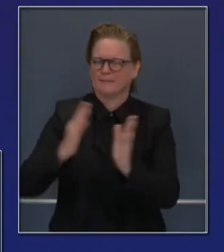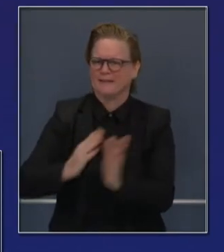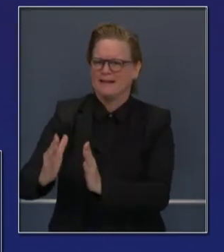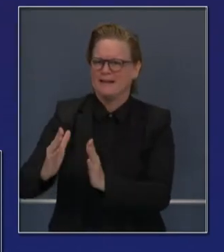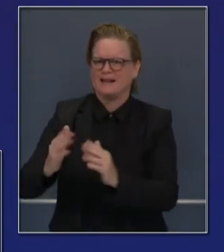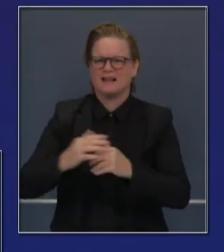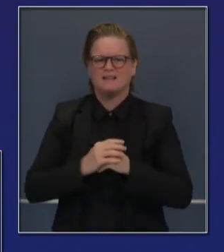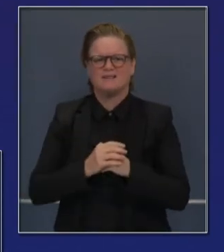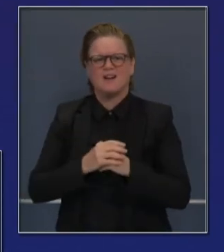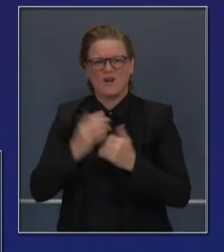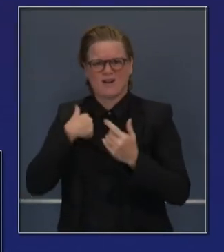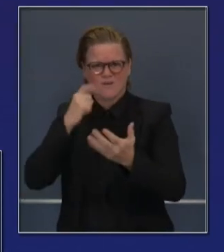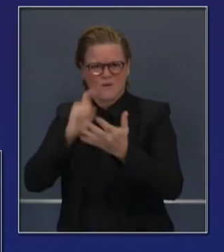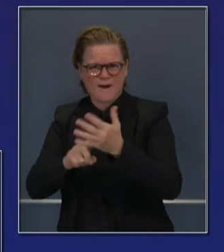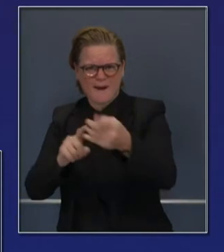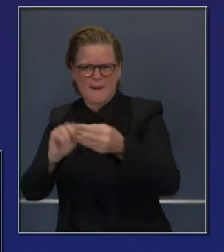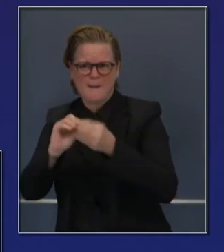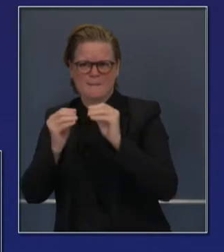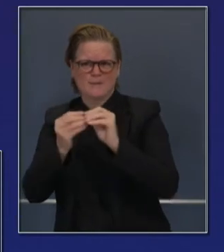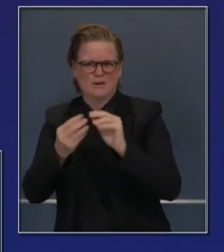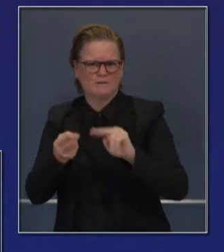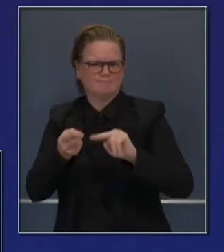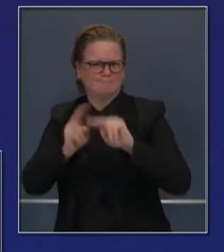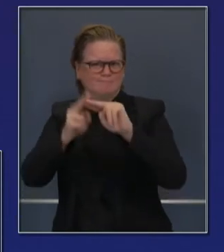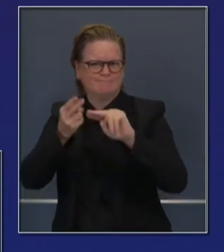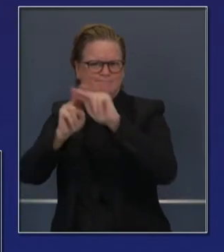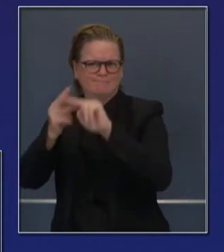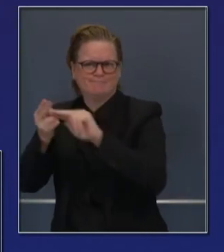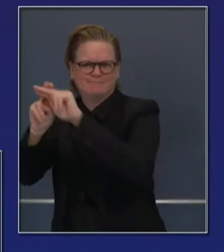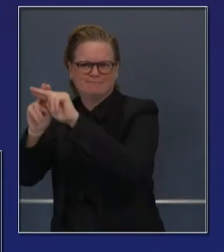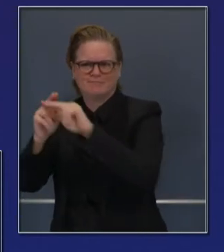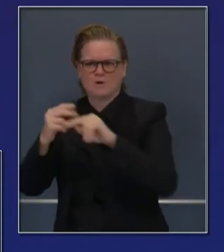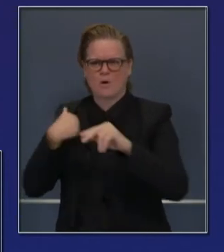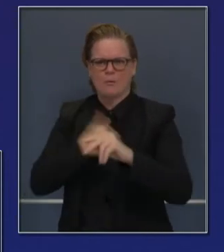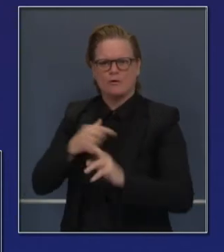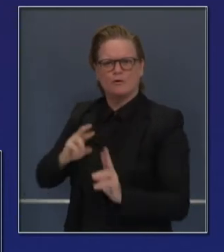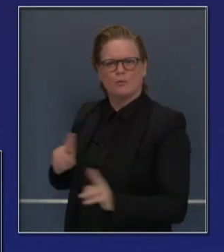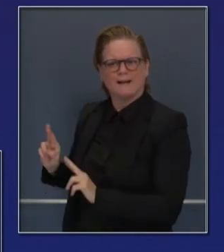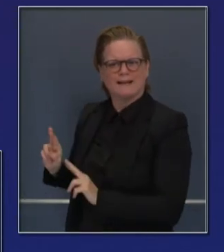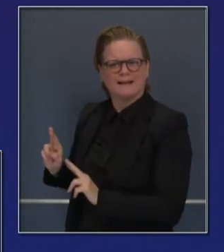and pre-deployed all throughout the state of California. I'll remind you,